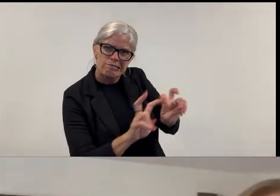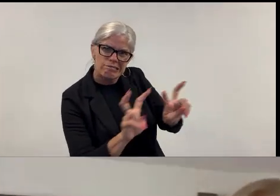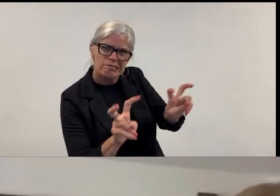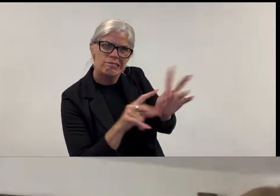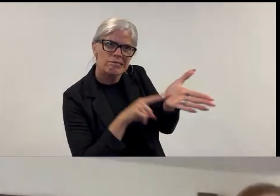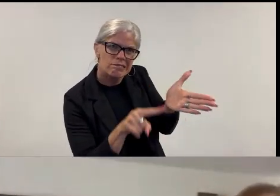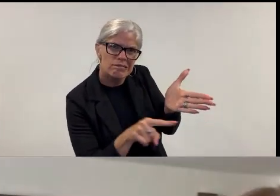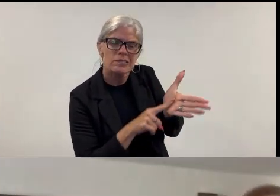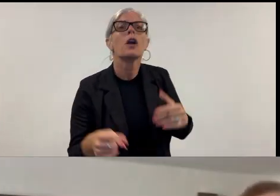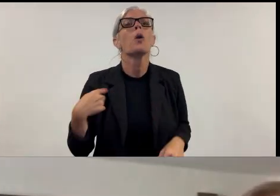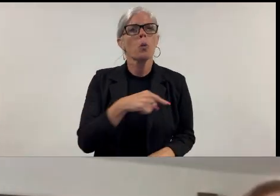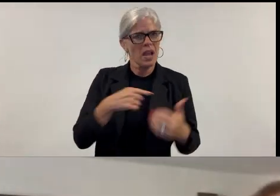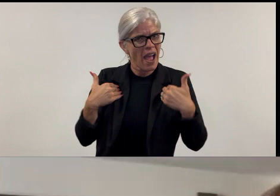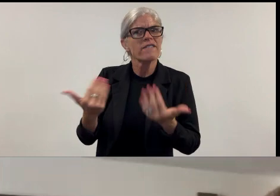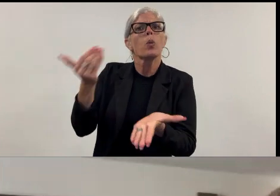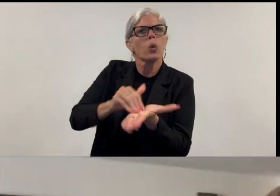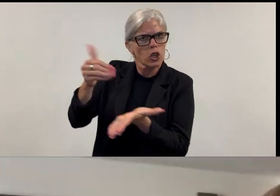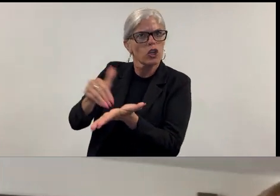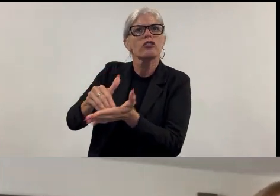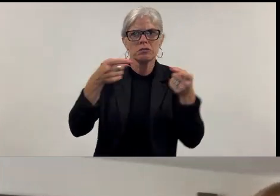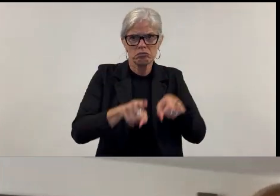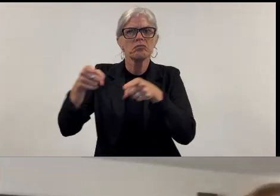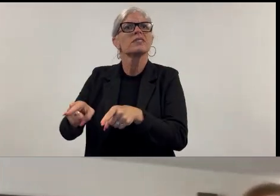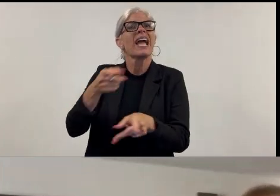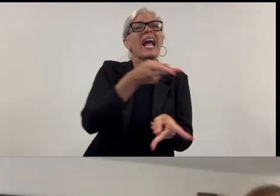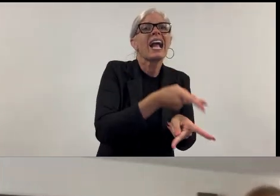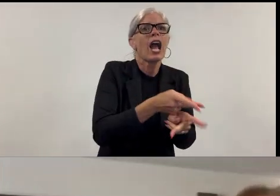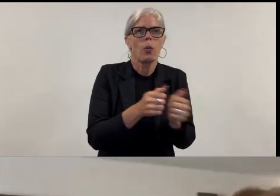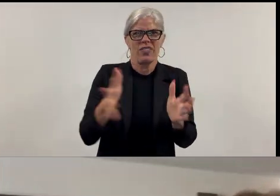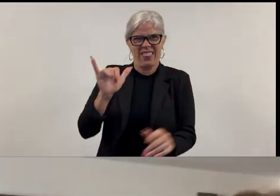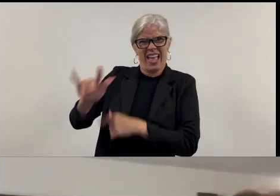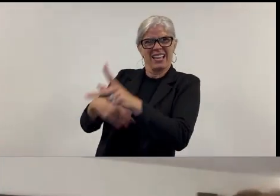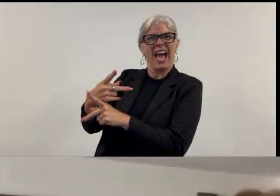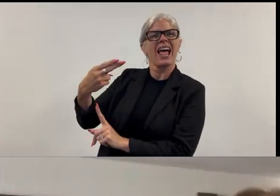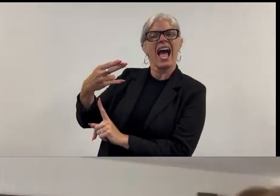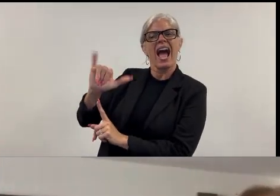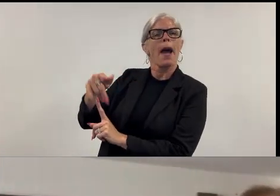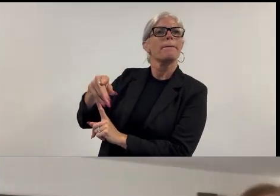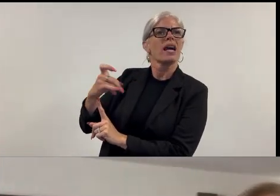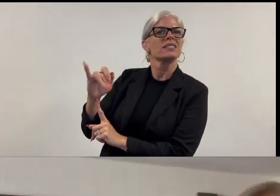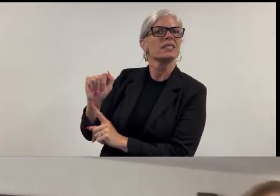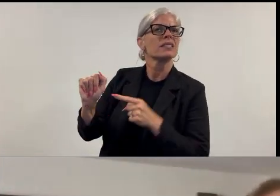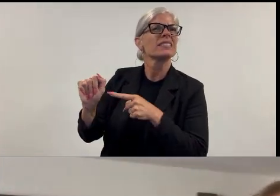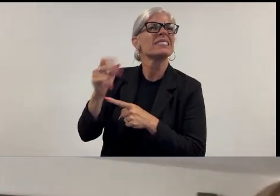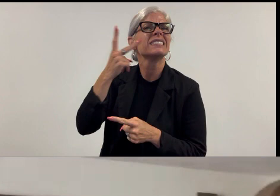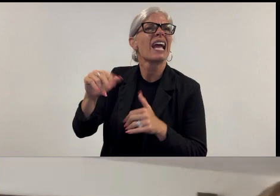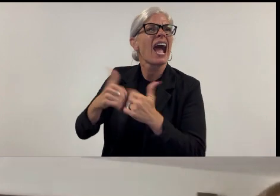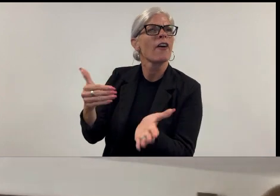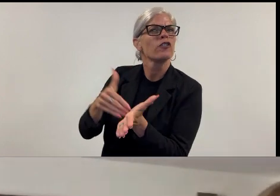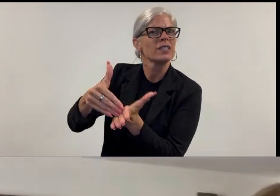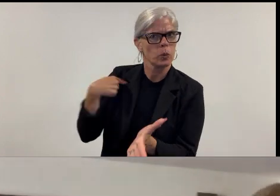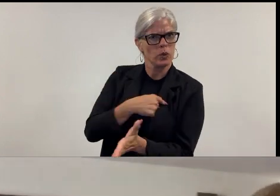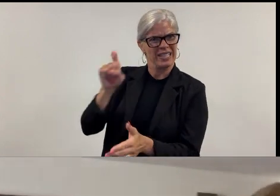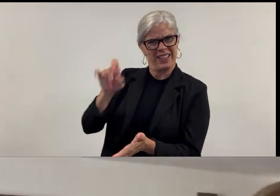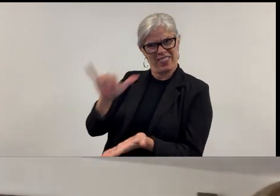We're having recurrent bouts of care with acute intermittent hypoxia to see what's the frequency at which we need